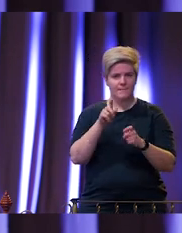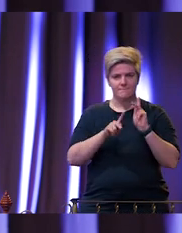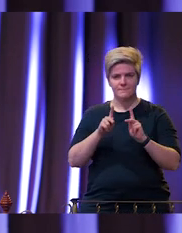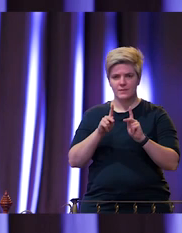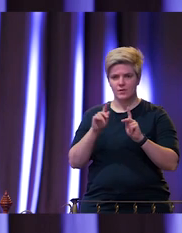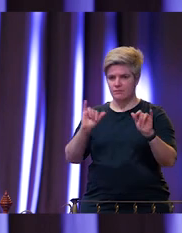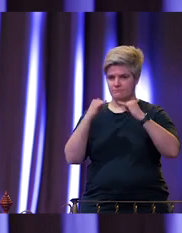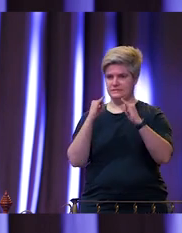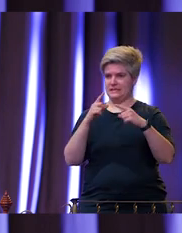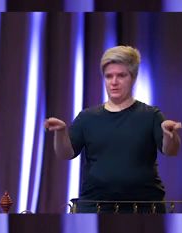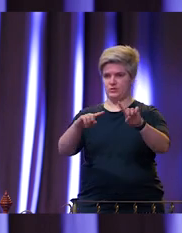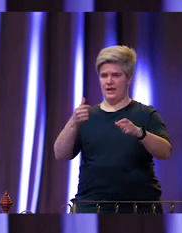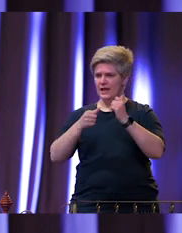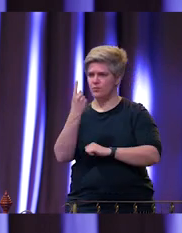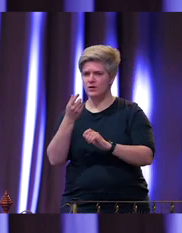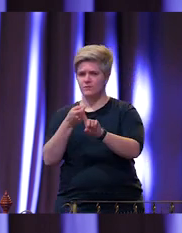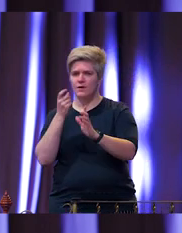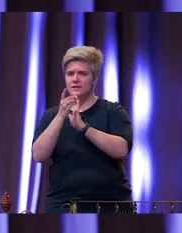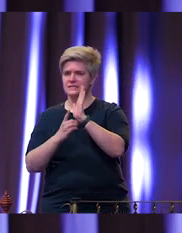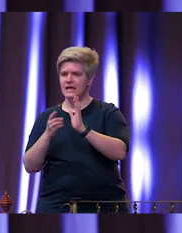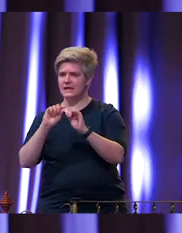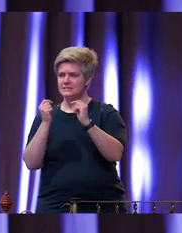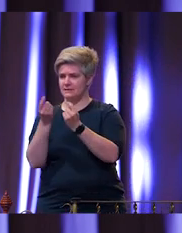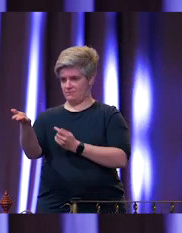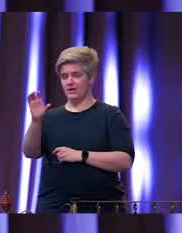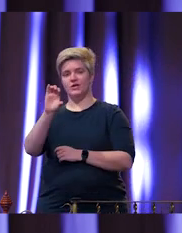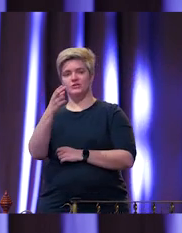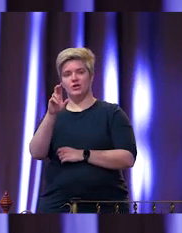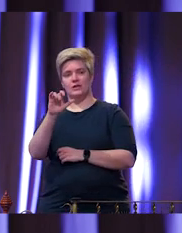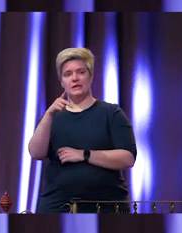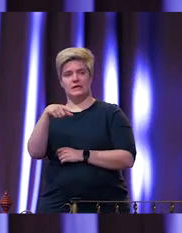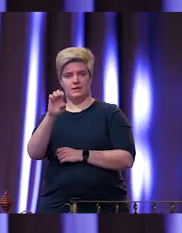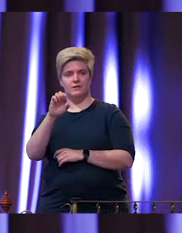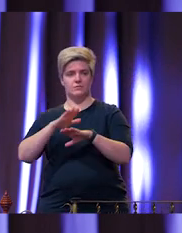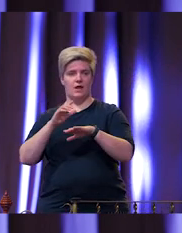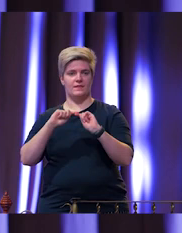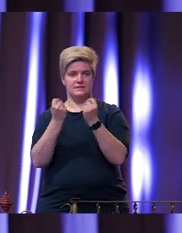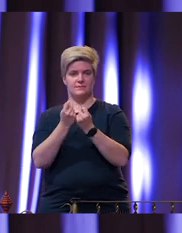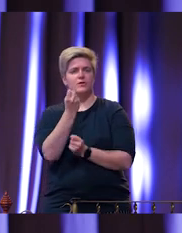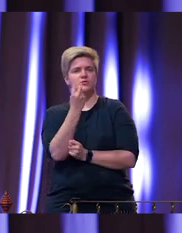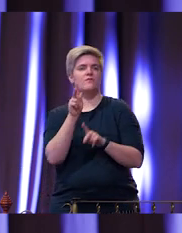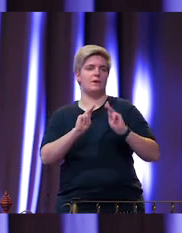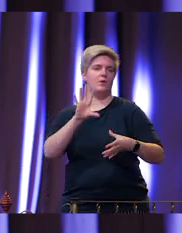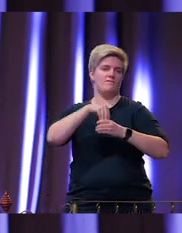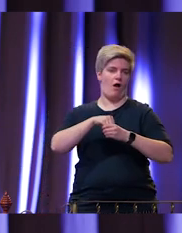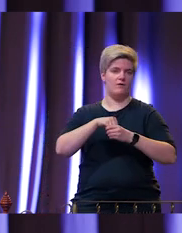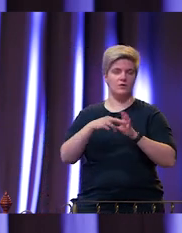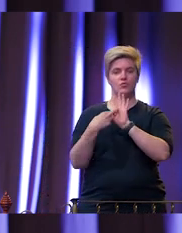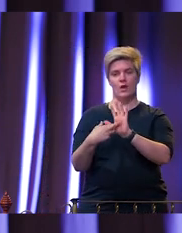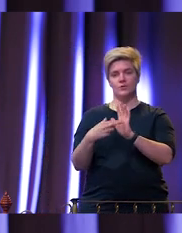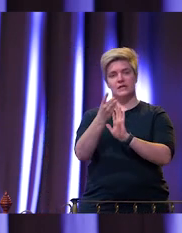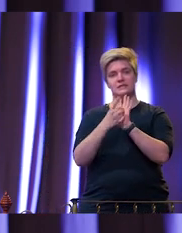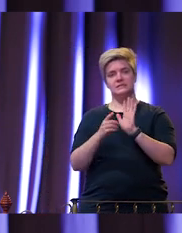committee here today, the design team? Thank you, Charlique. Charlique was on the design team. There was 12 individuals represented on the design team who